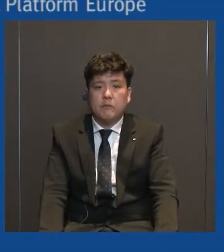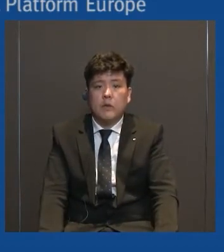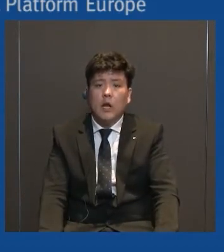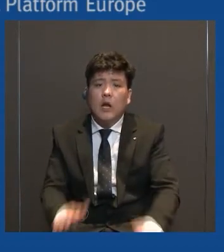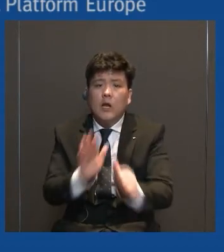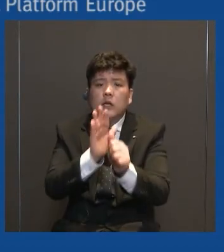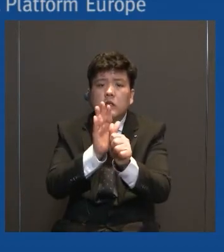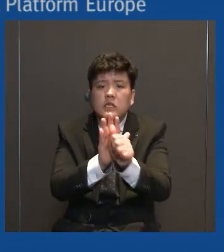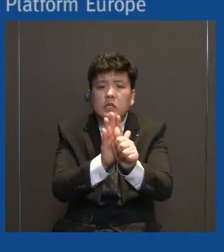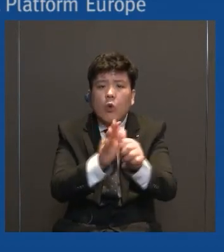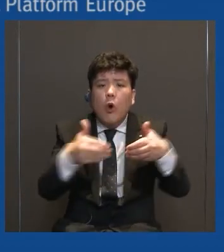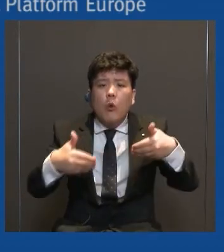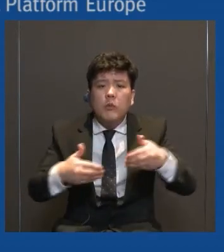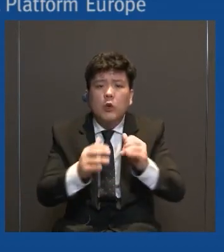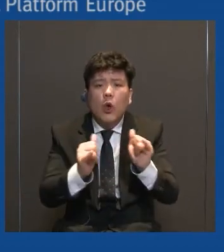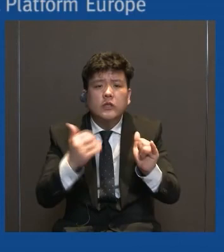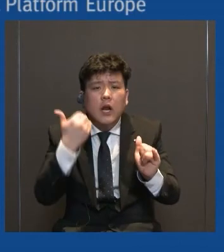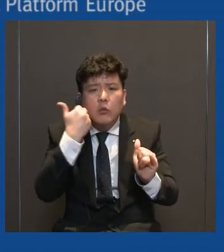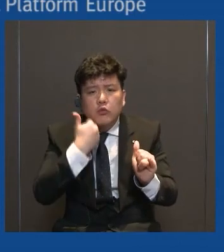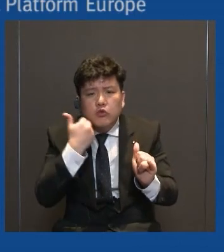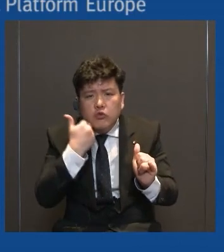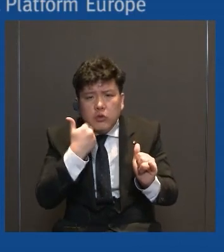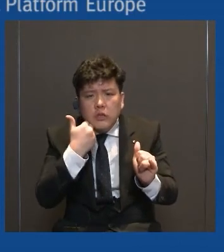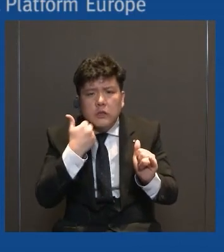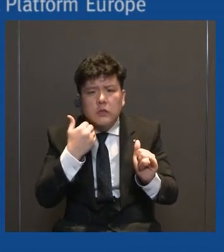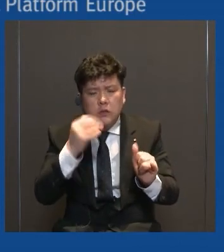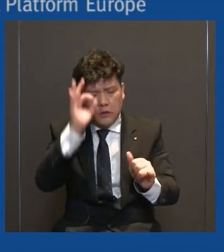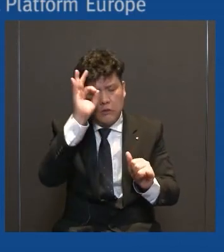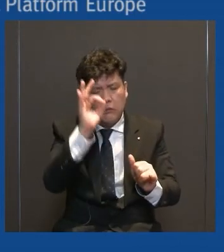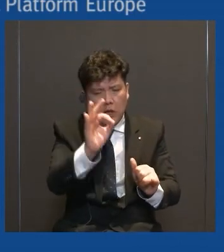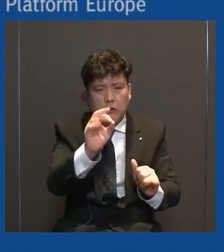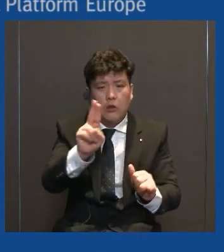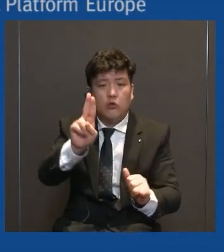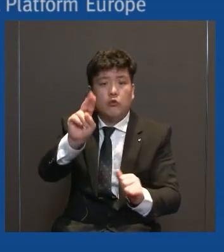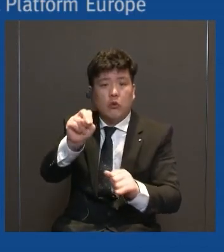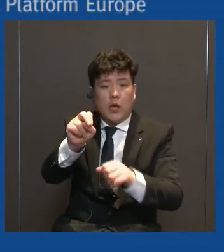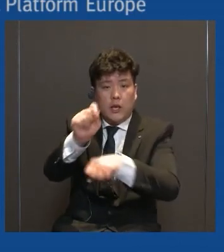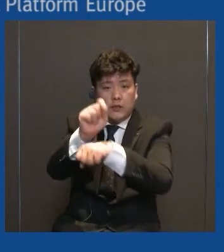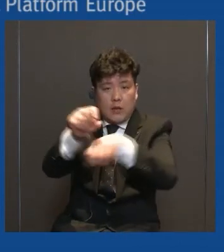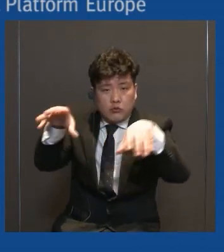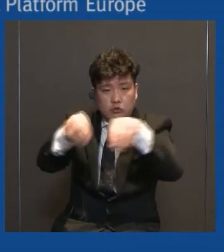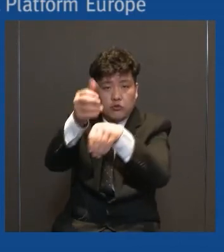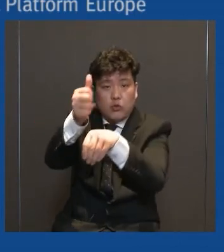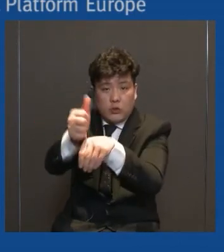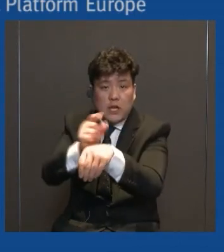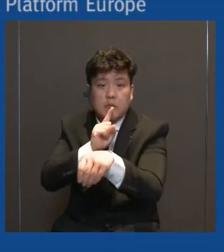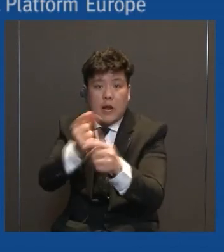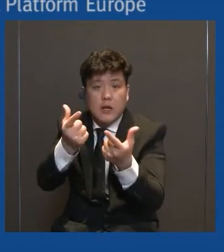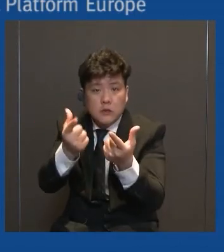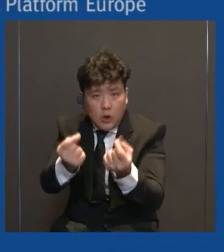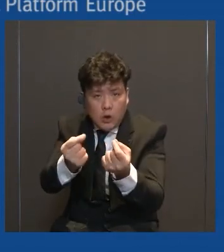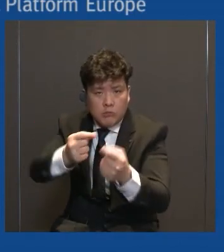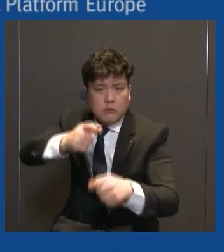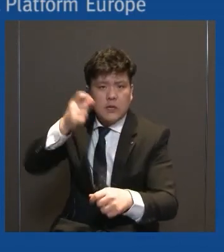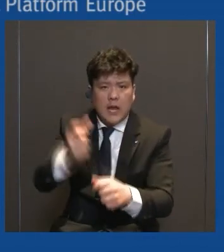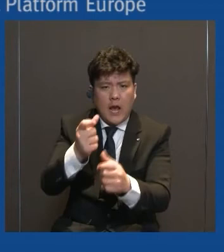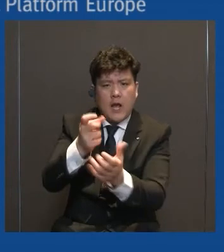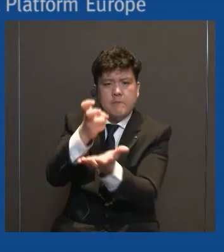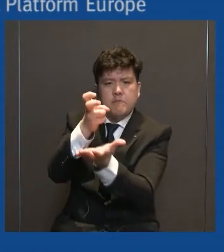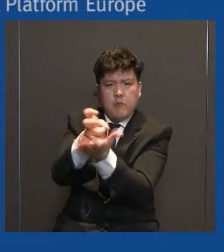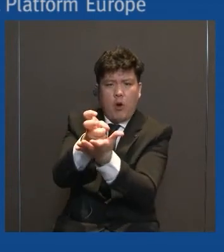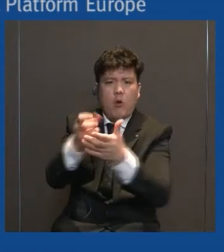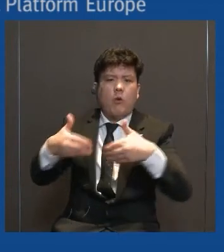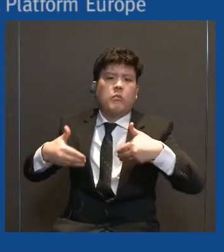as said by the UN Secretary General, we need stronger laws, both at national and international level. And the international human